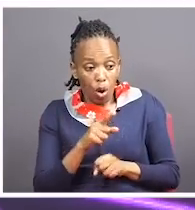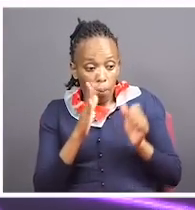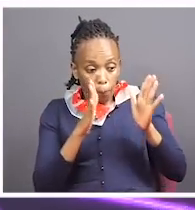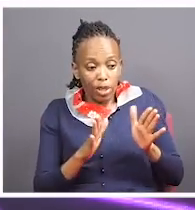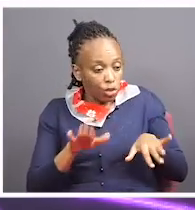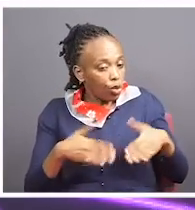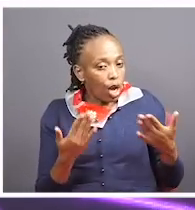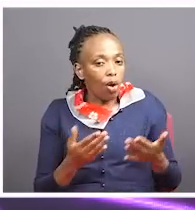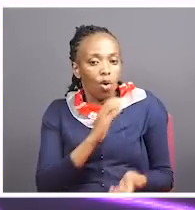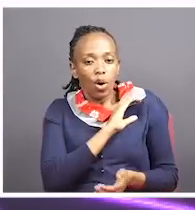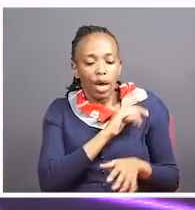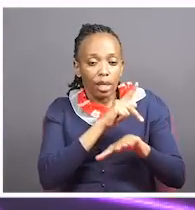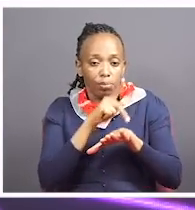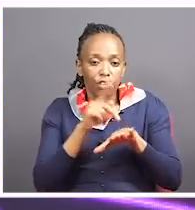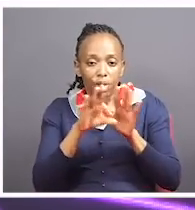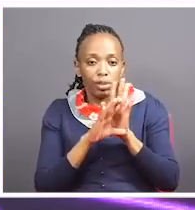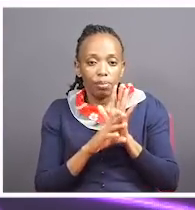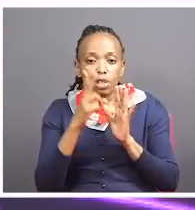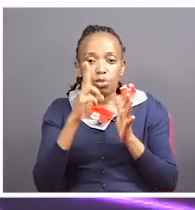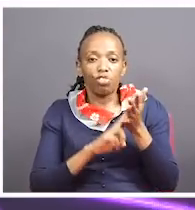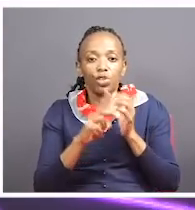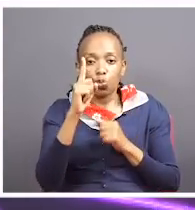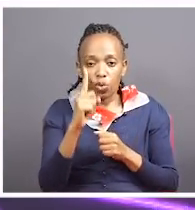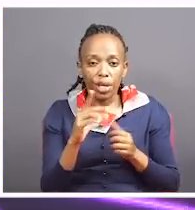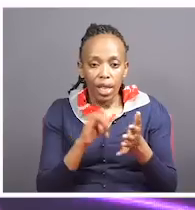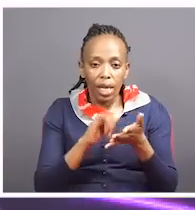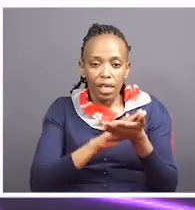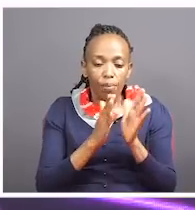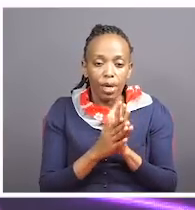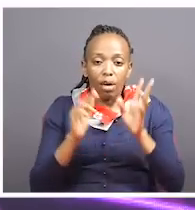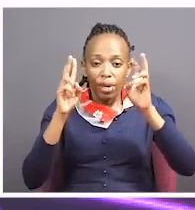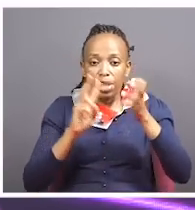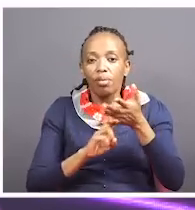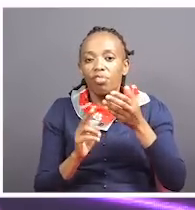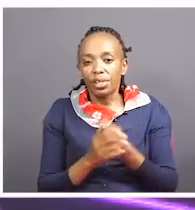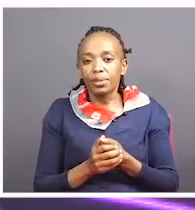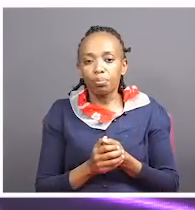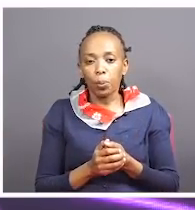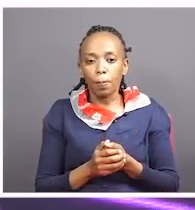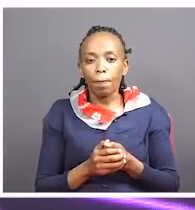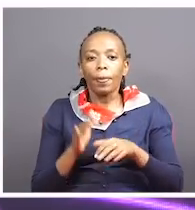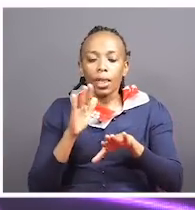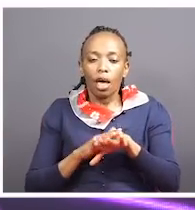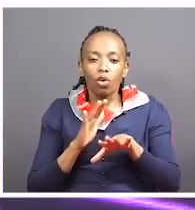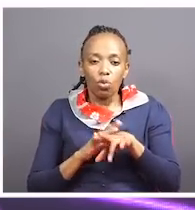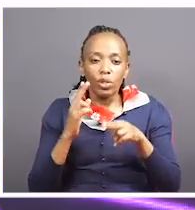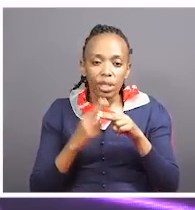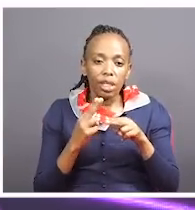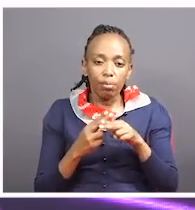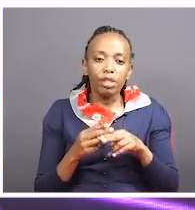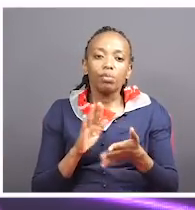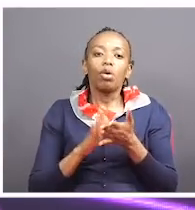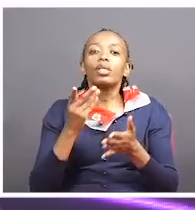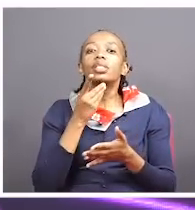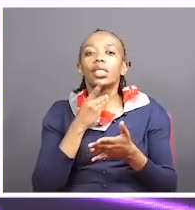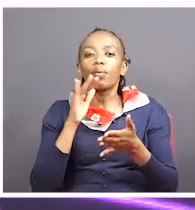of person that you are. Proverbs chapter 2, verse 1, which has become my theme verse. A good name is